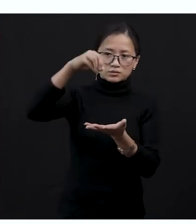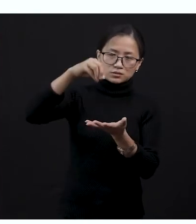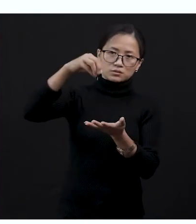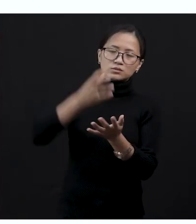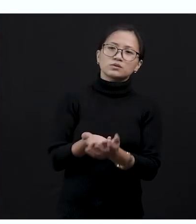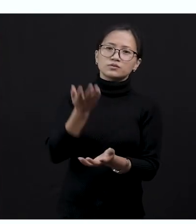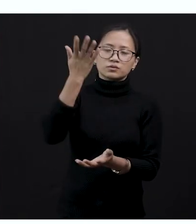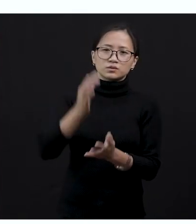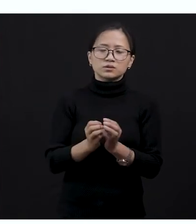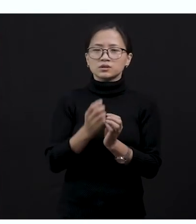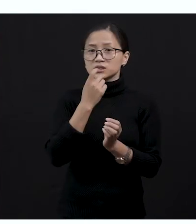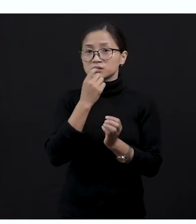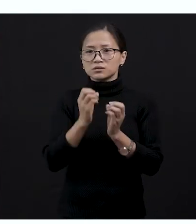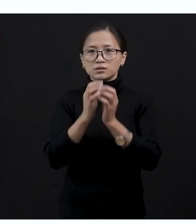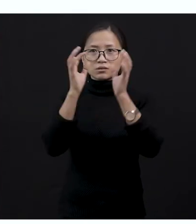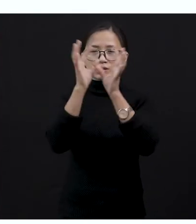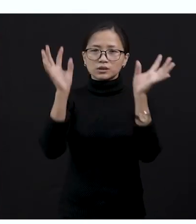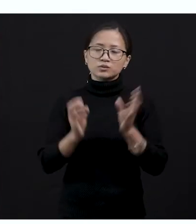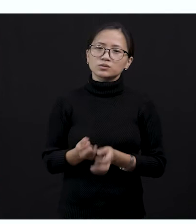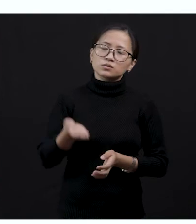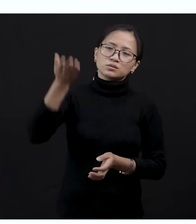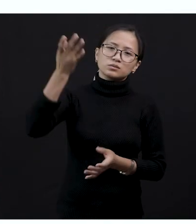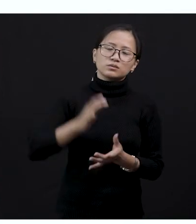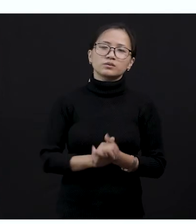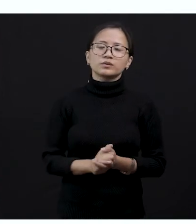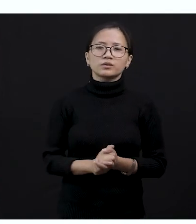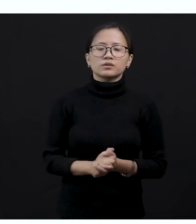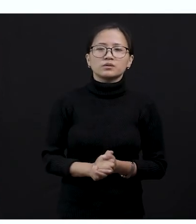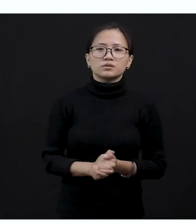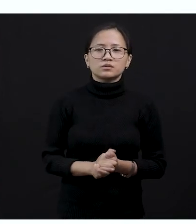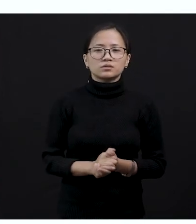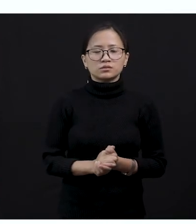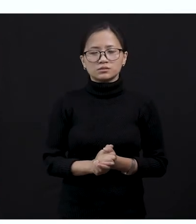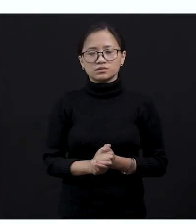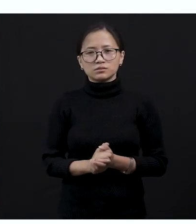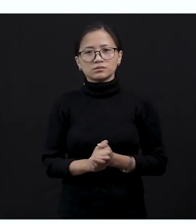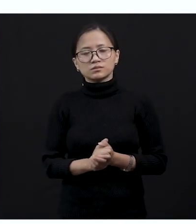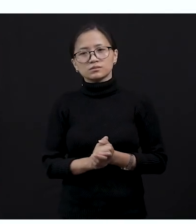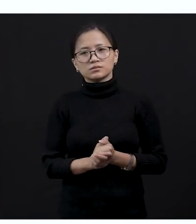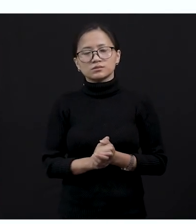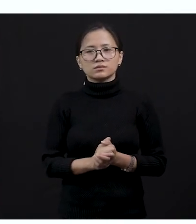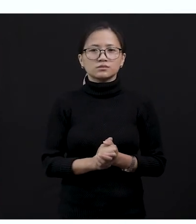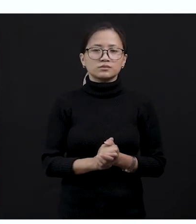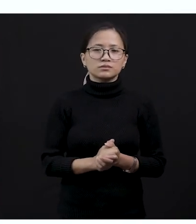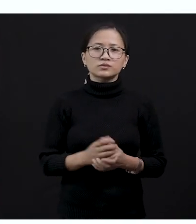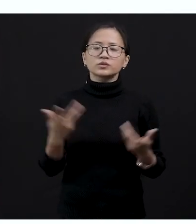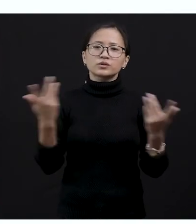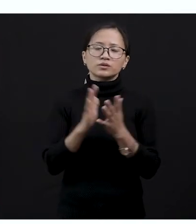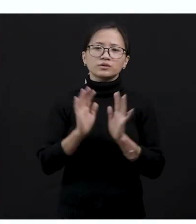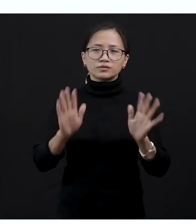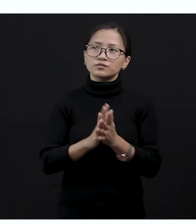water goes up, right? So the same thing happens whenever there is extreme or whenever we